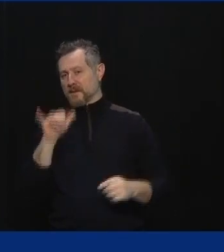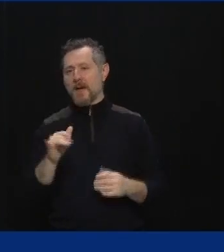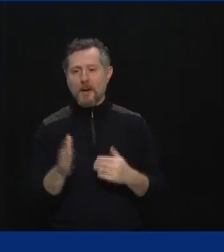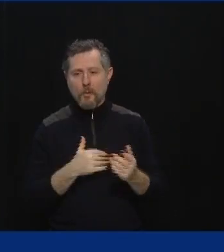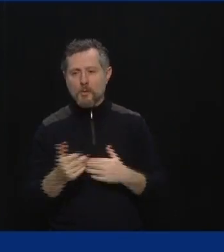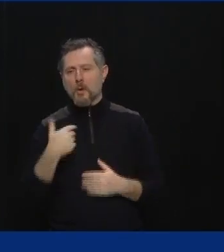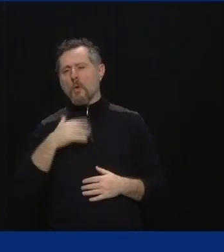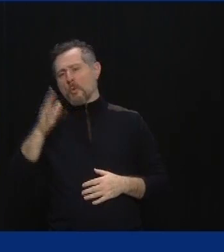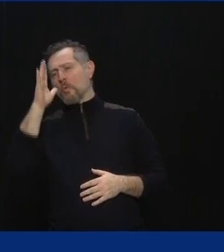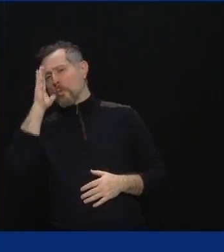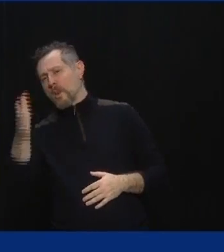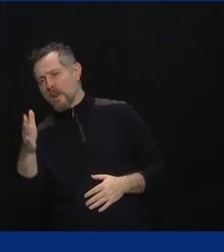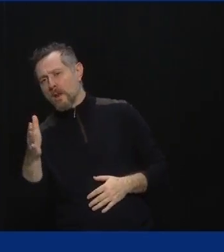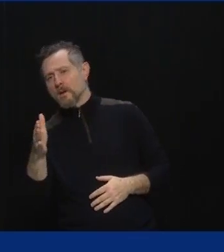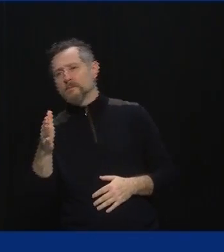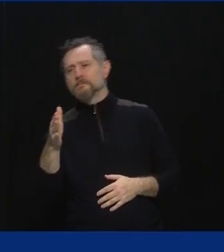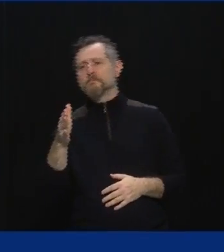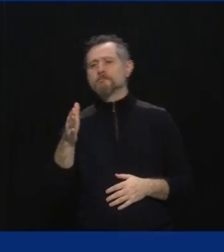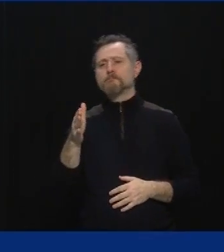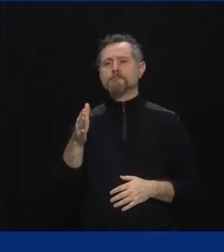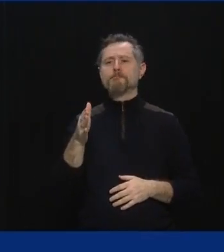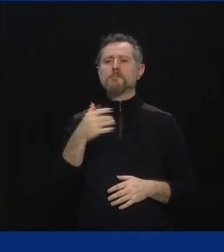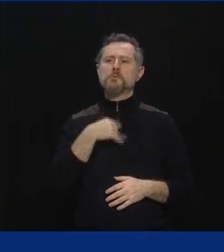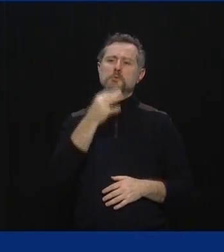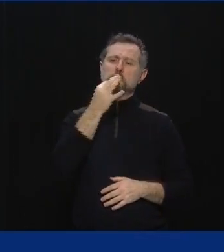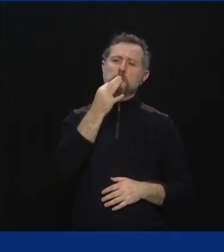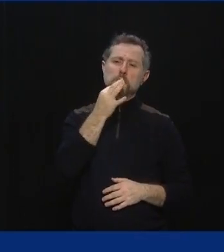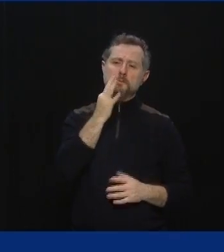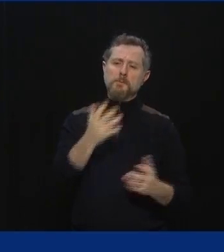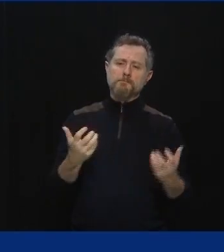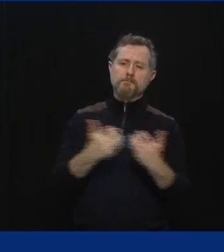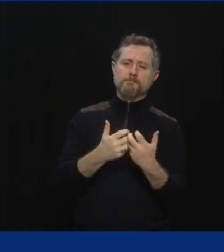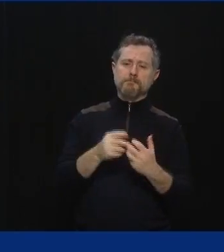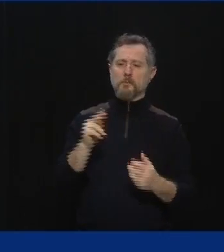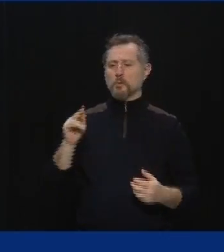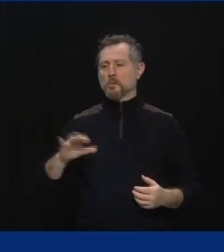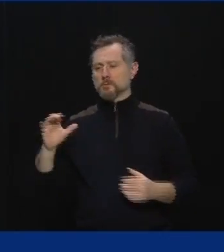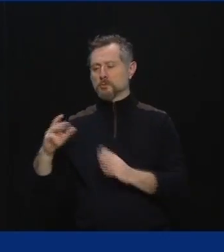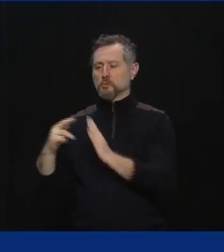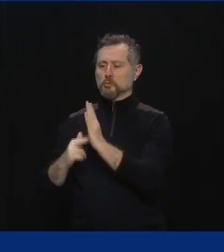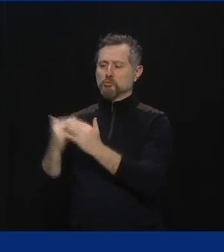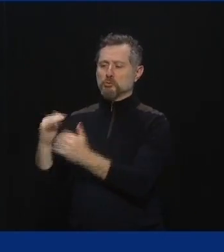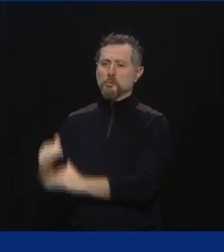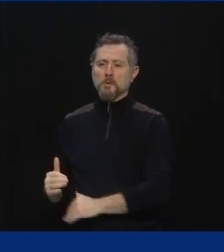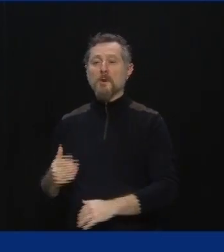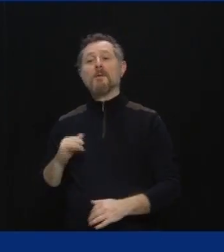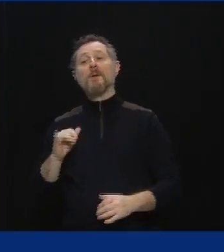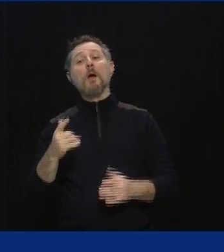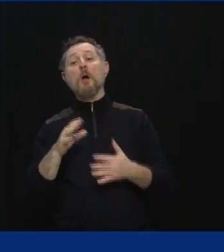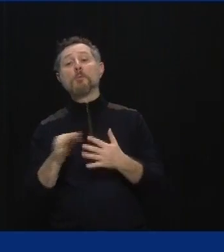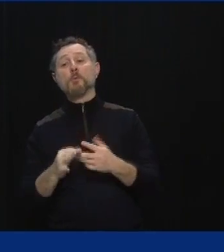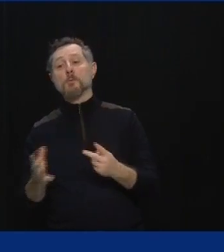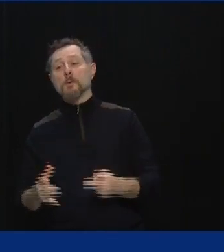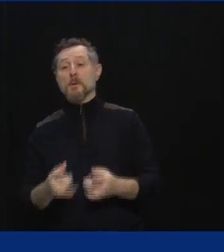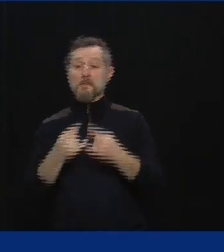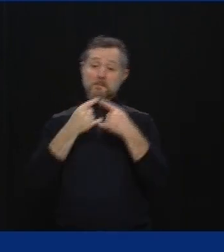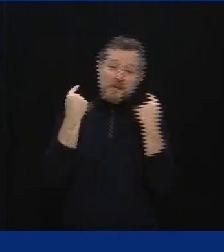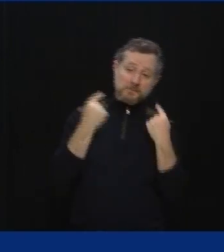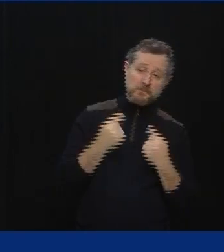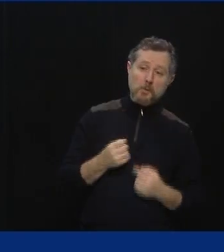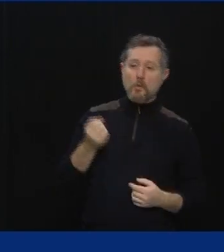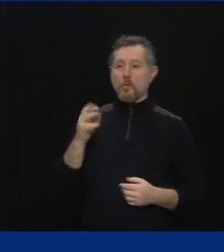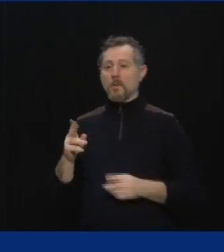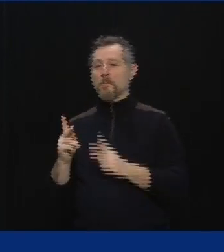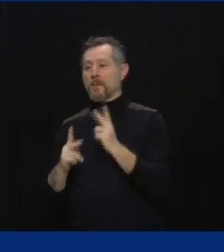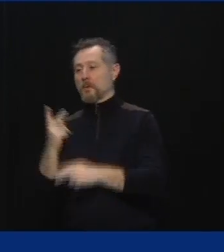have, there'll be an alignment shortly with respect to the options we gave, which is wearing masks or having people with two